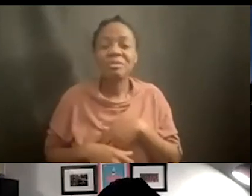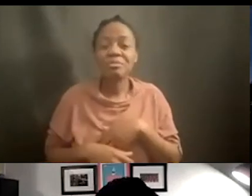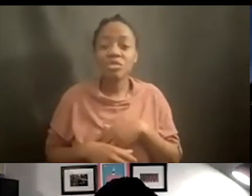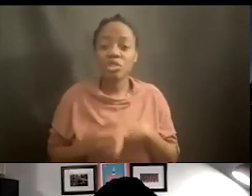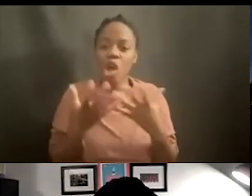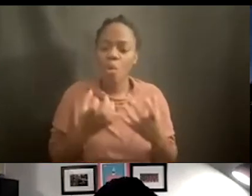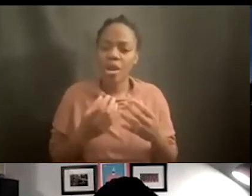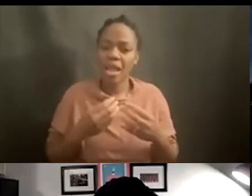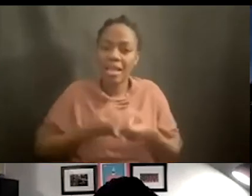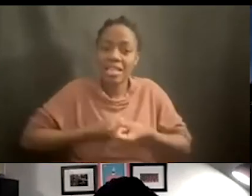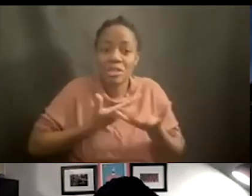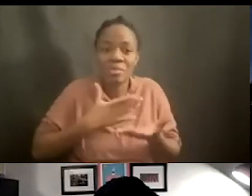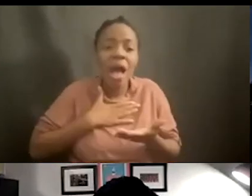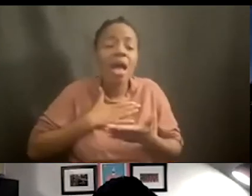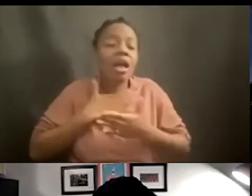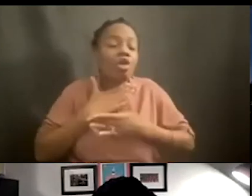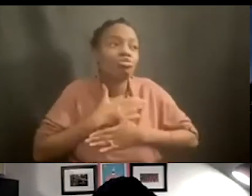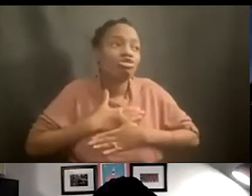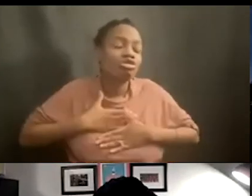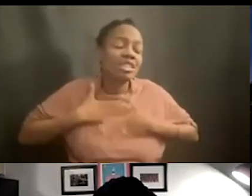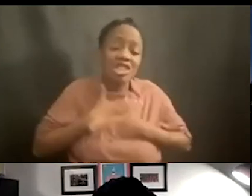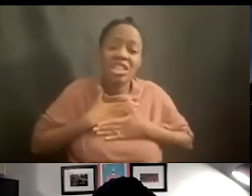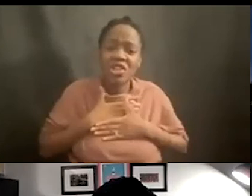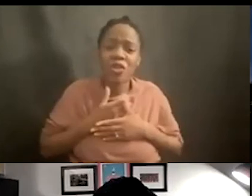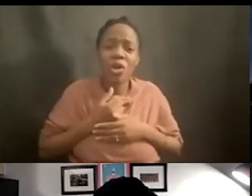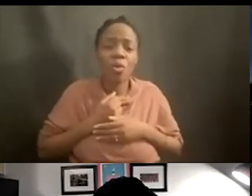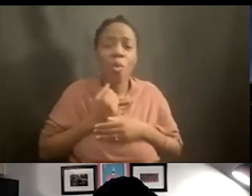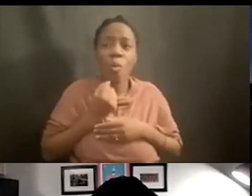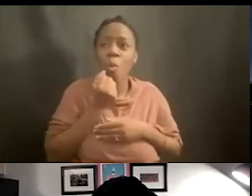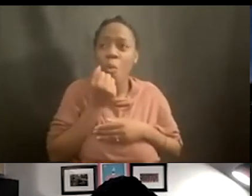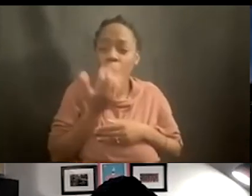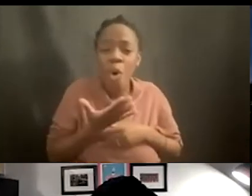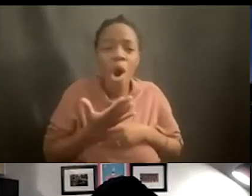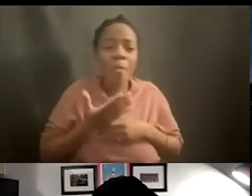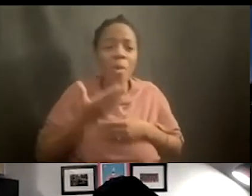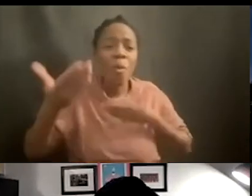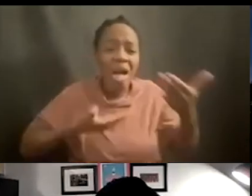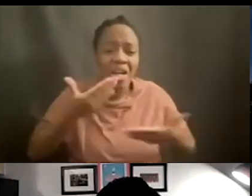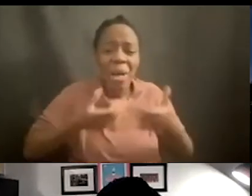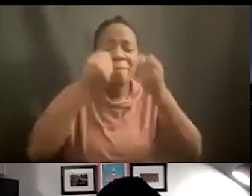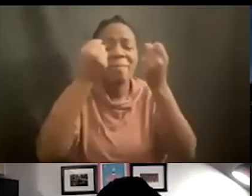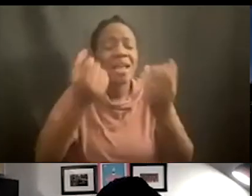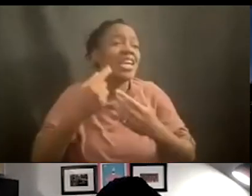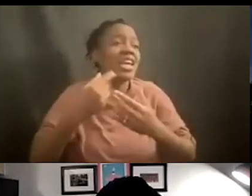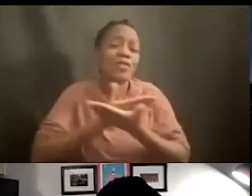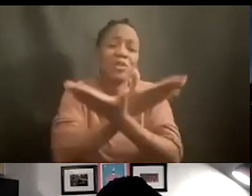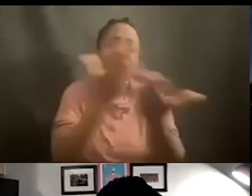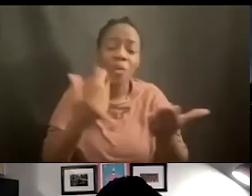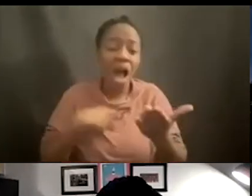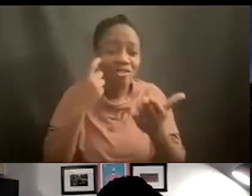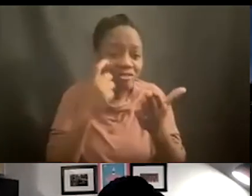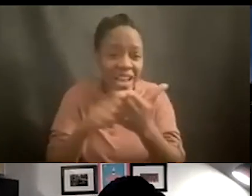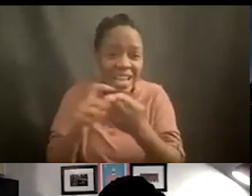my appreciation to all of you for the very warm welcome that I've received here on campus. Several of you, I recognize, I've